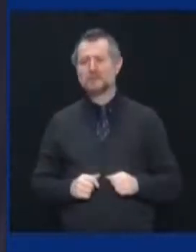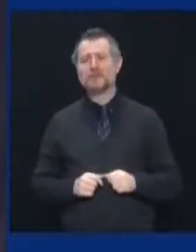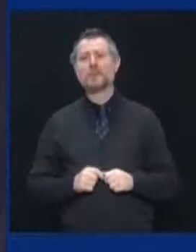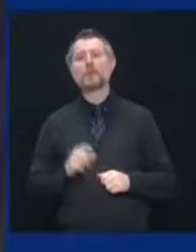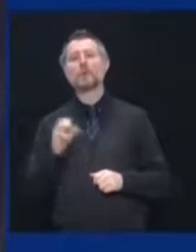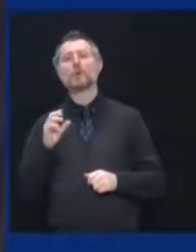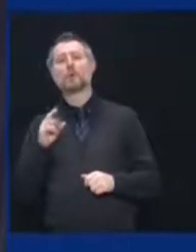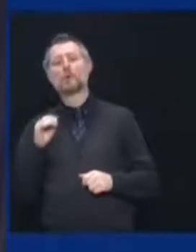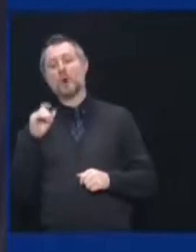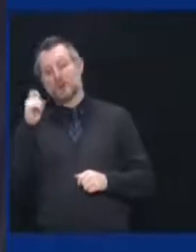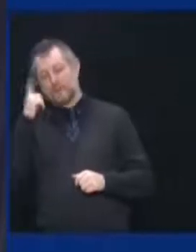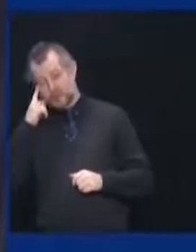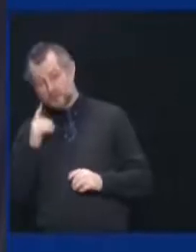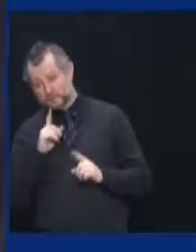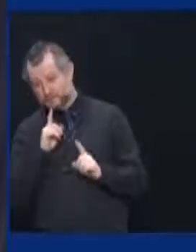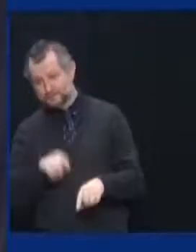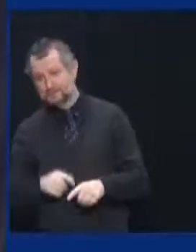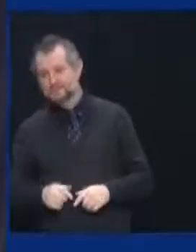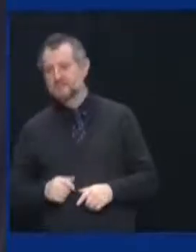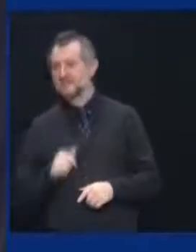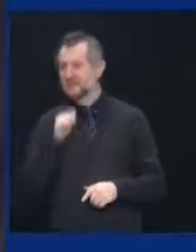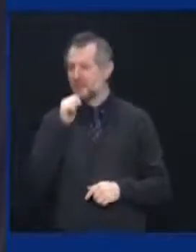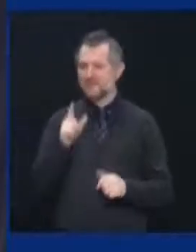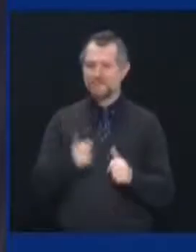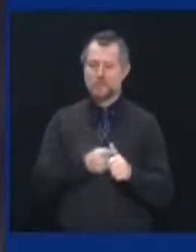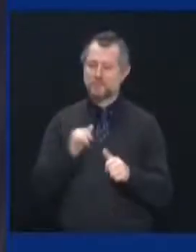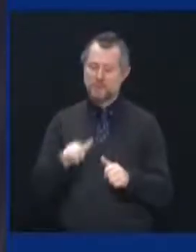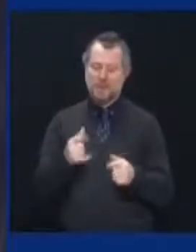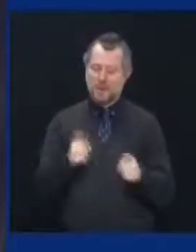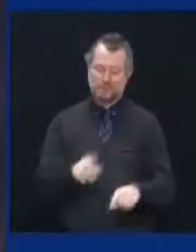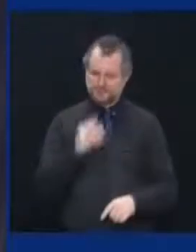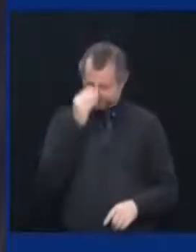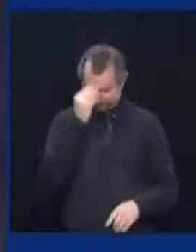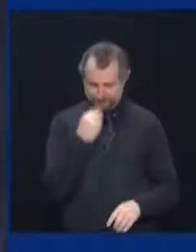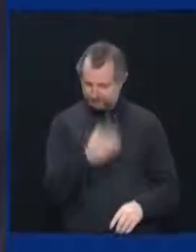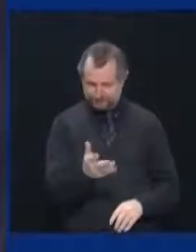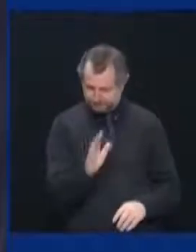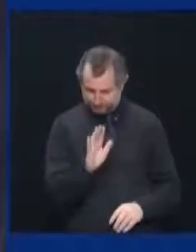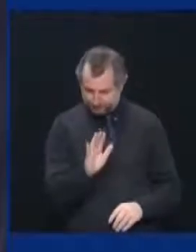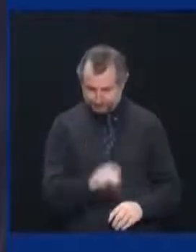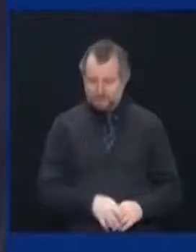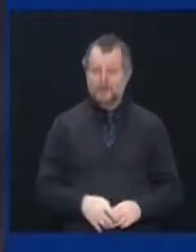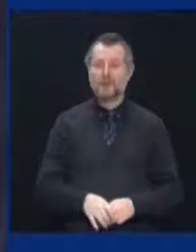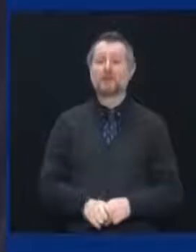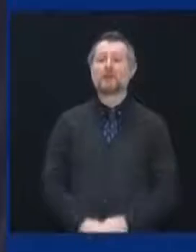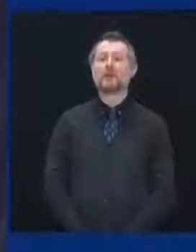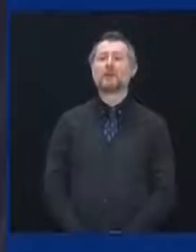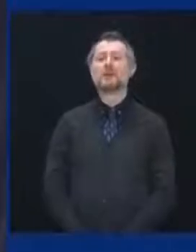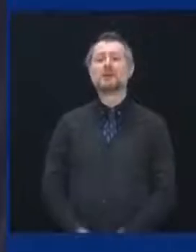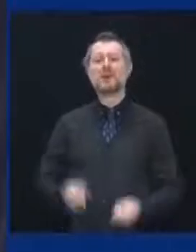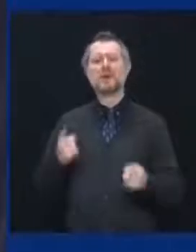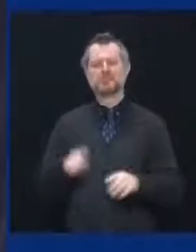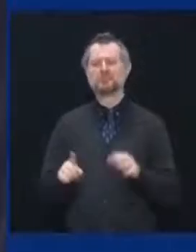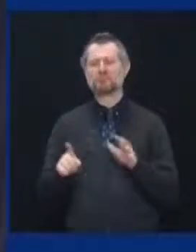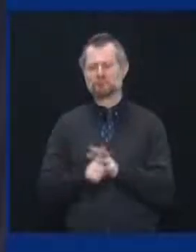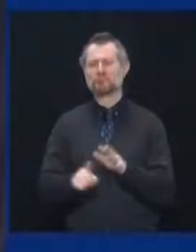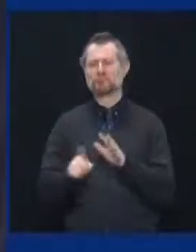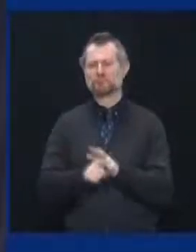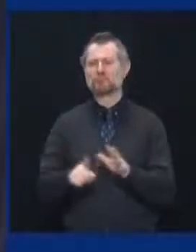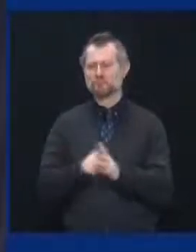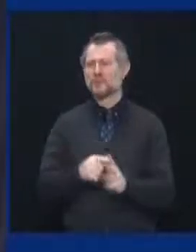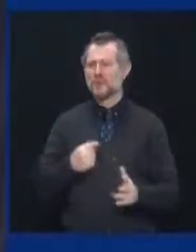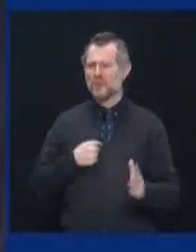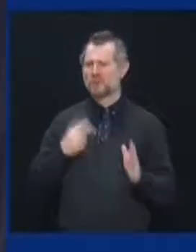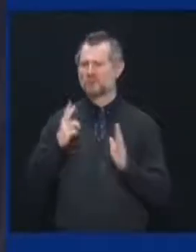not the first time it happened, right? There's been similar cases. I was reading about a case